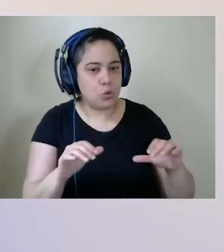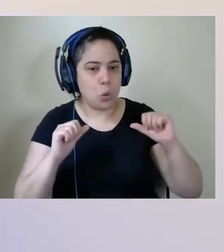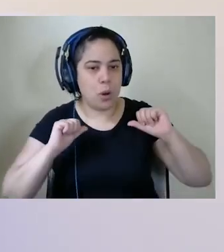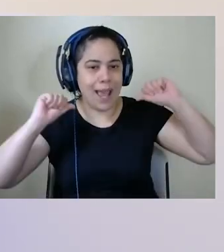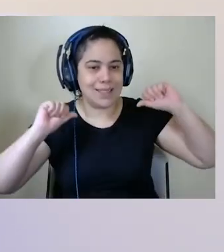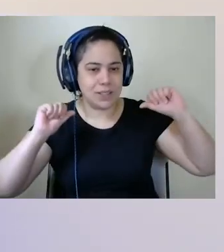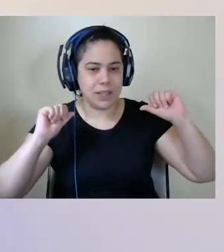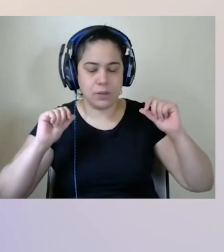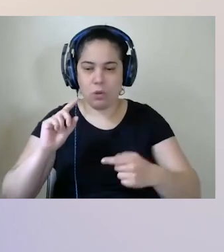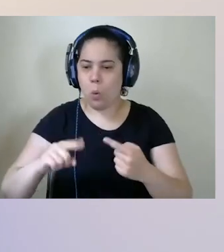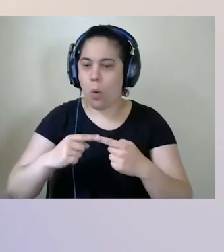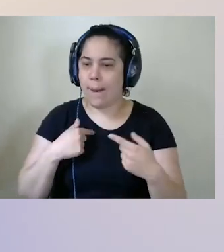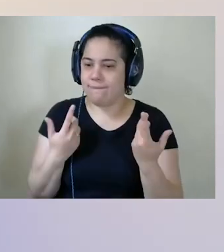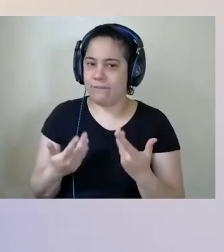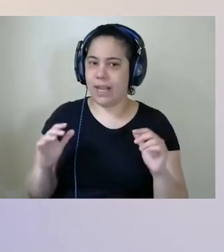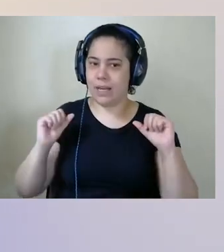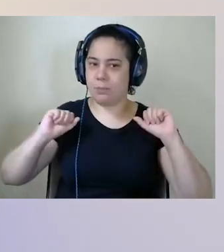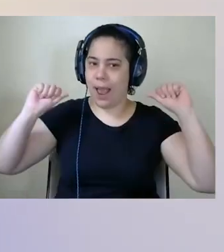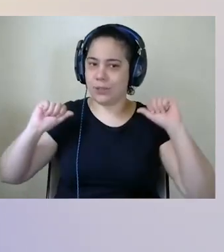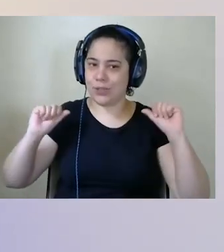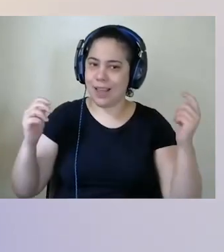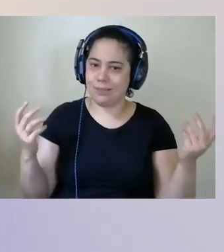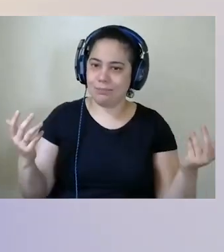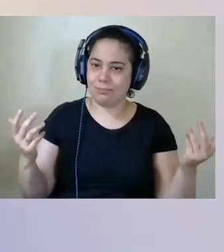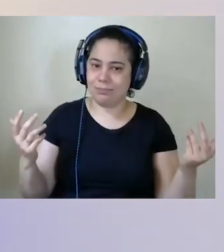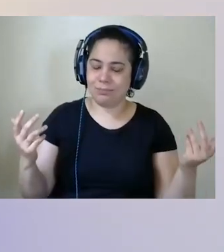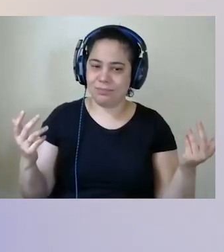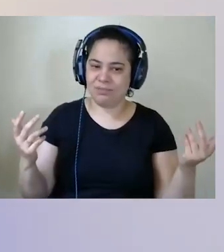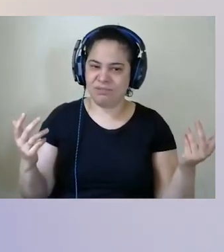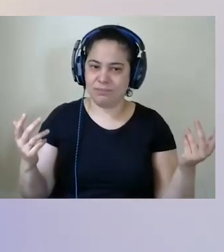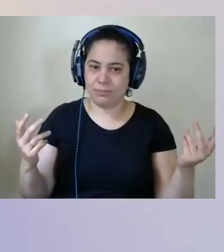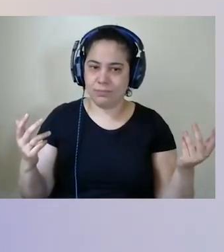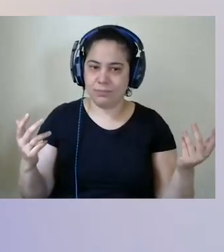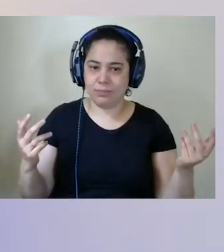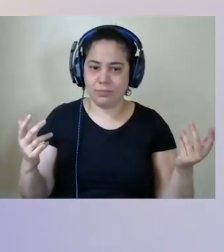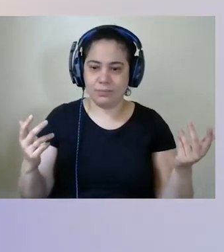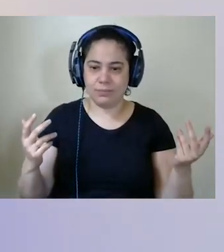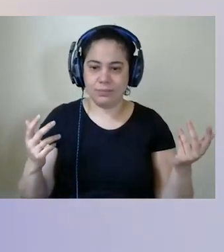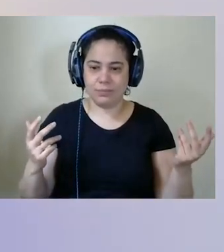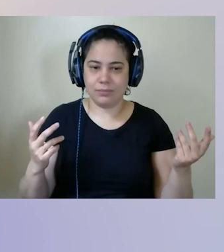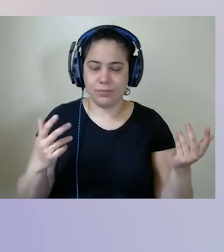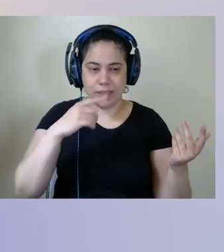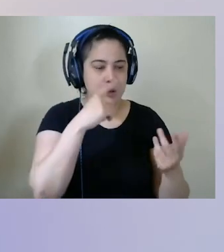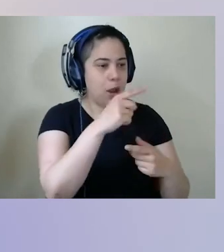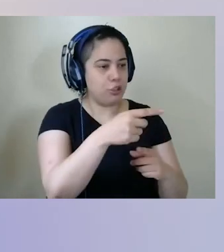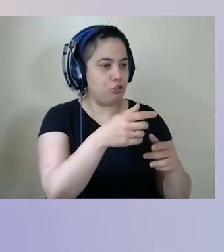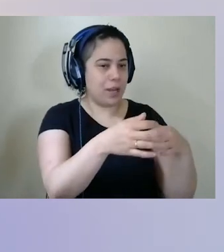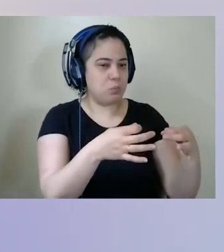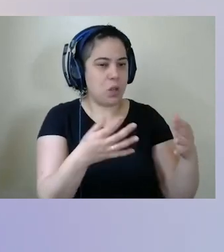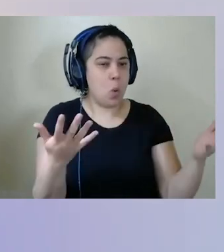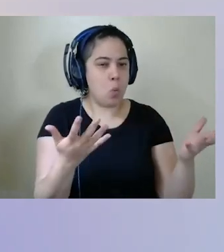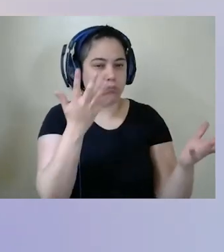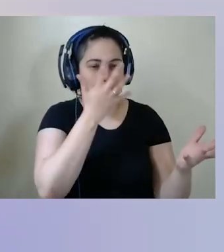am I done doing my exercises? I wonder if you could talk a little bit about what that looks like